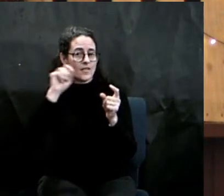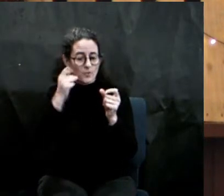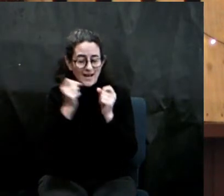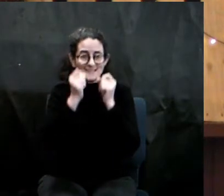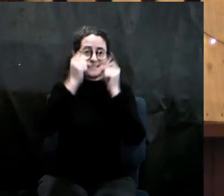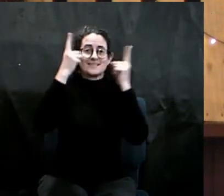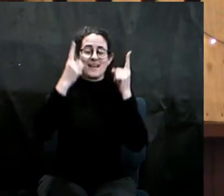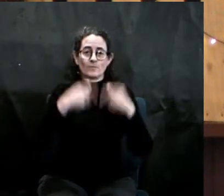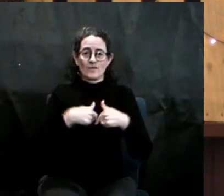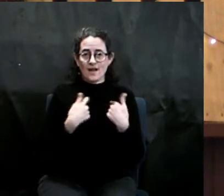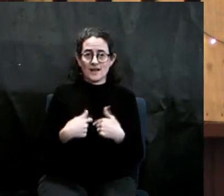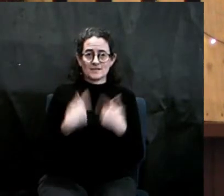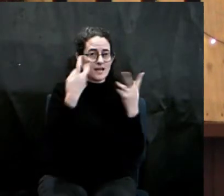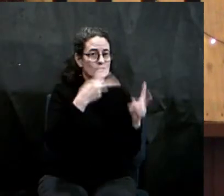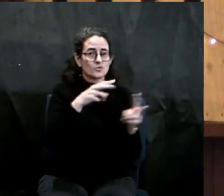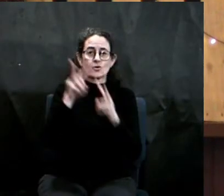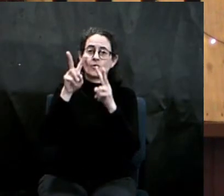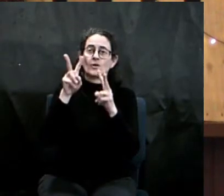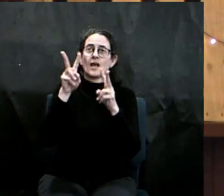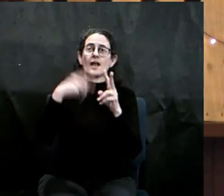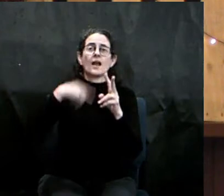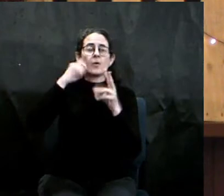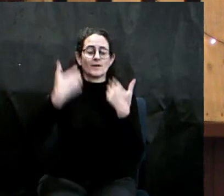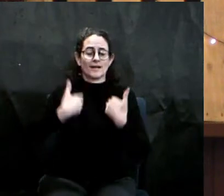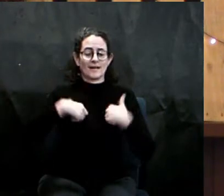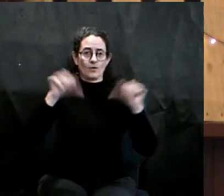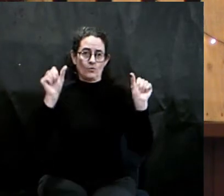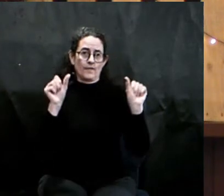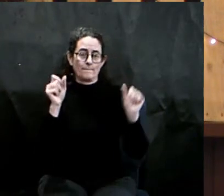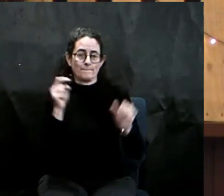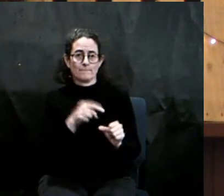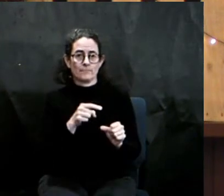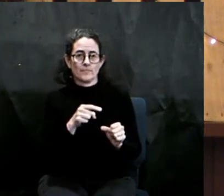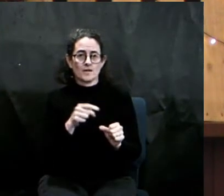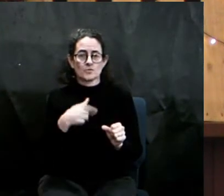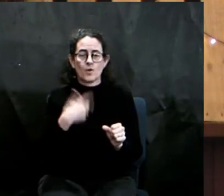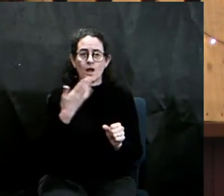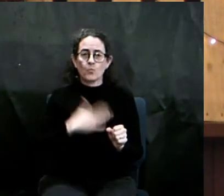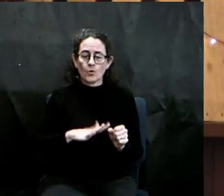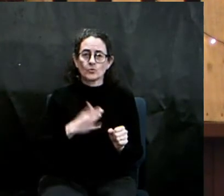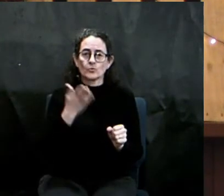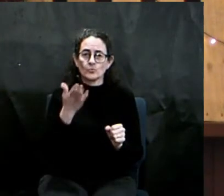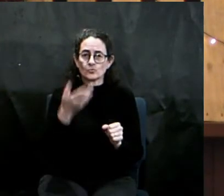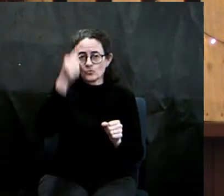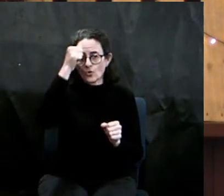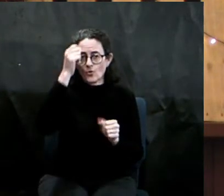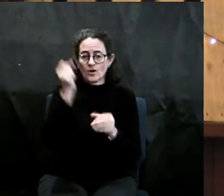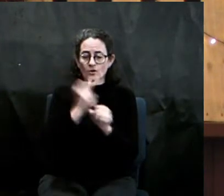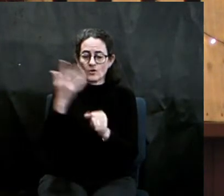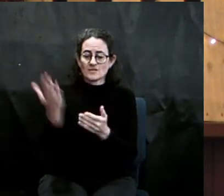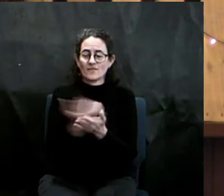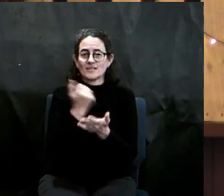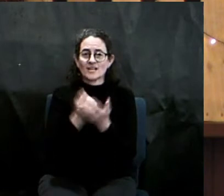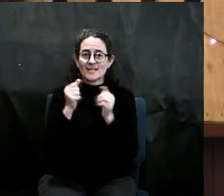hearts, and turn and I would heal them. Therefore, I want you to know that God's salvation has been sent to the